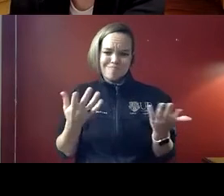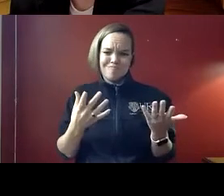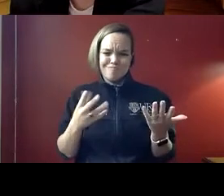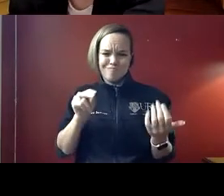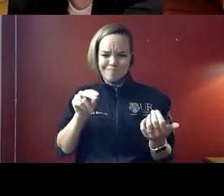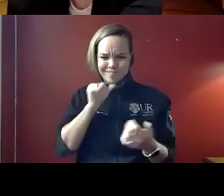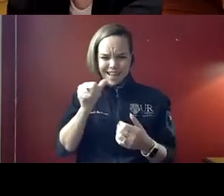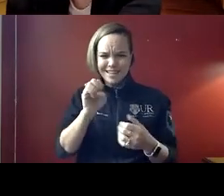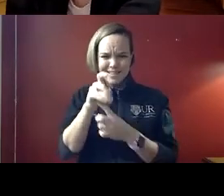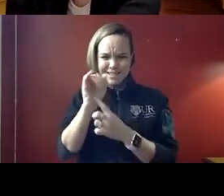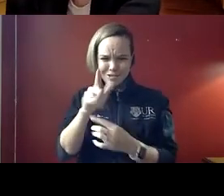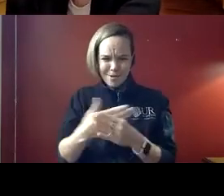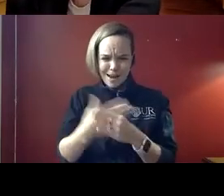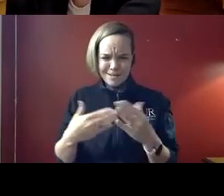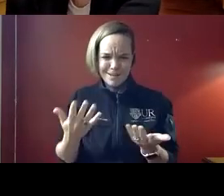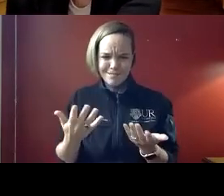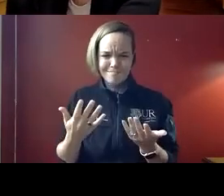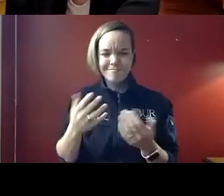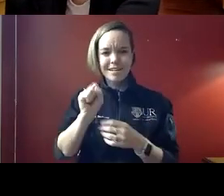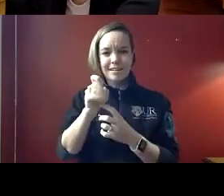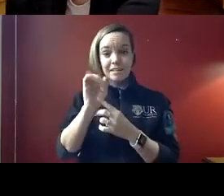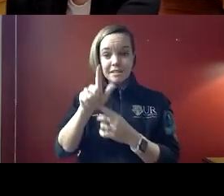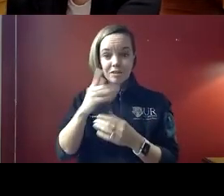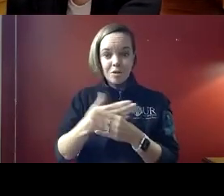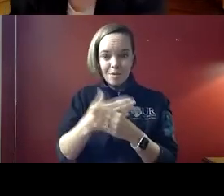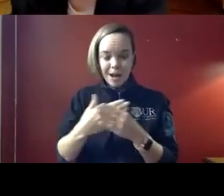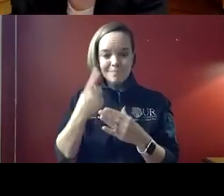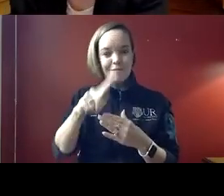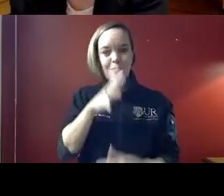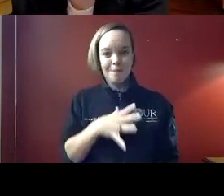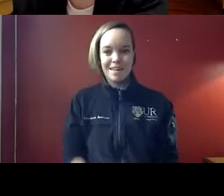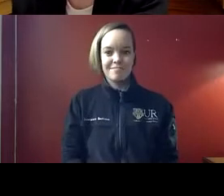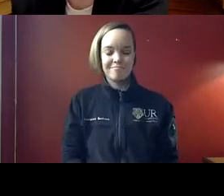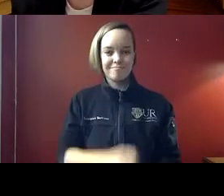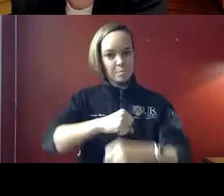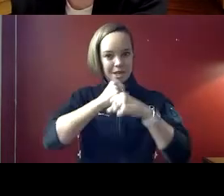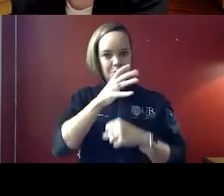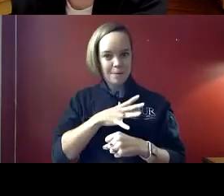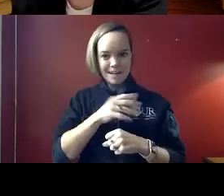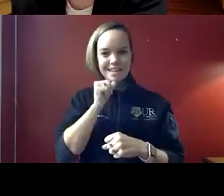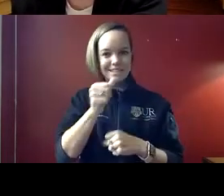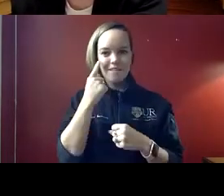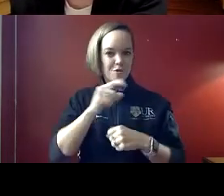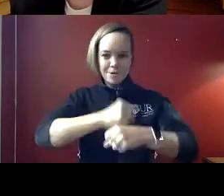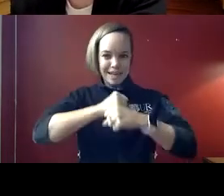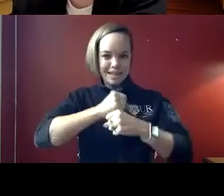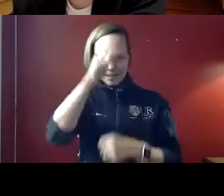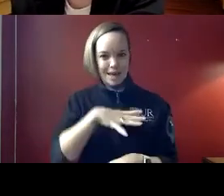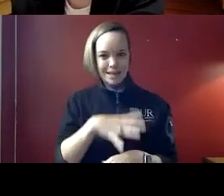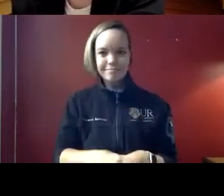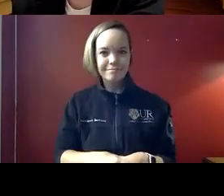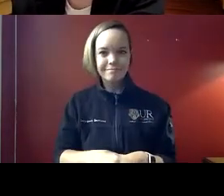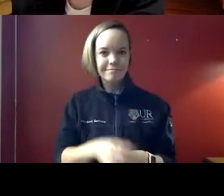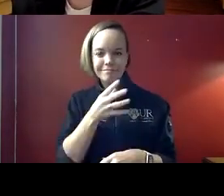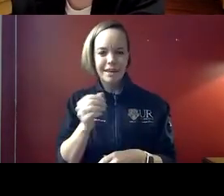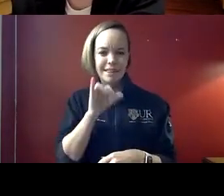harassment because sexual harassment was meant to protect women. It's not meant to protect man, and it's not